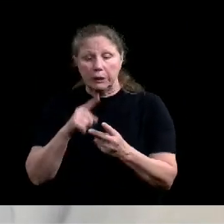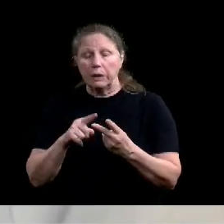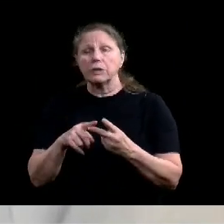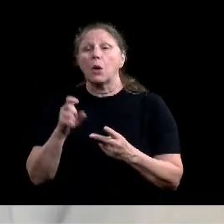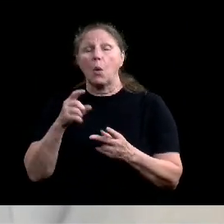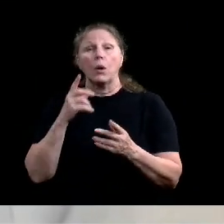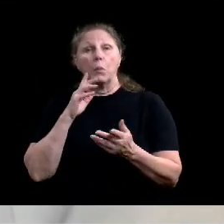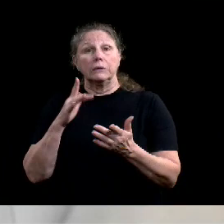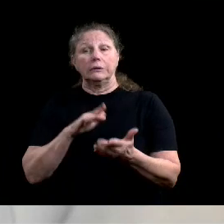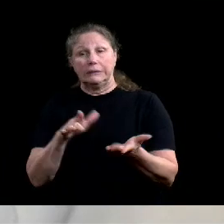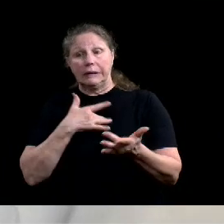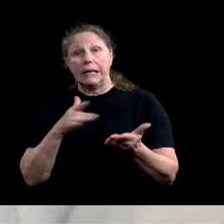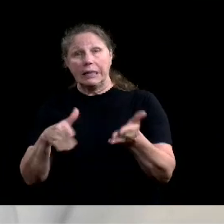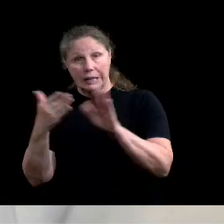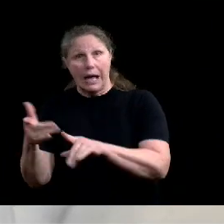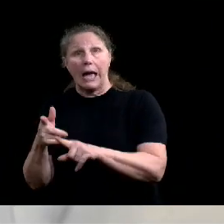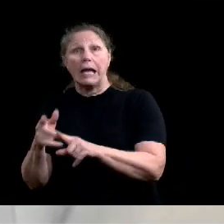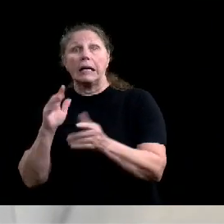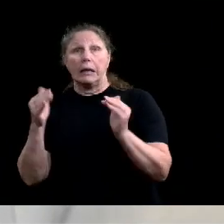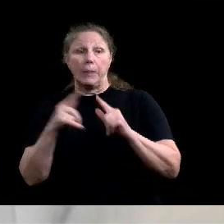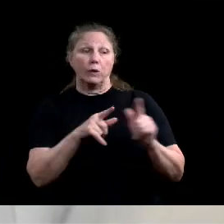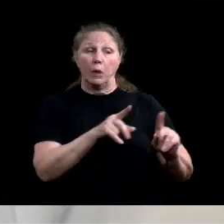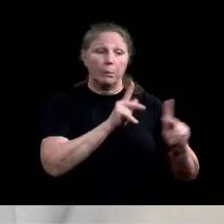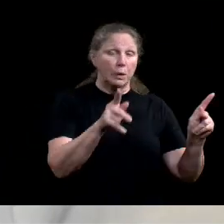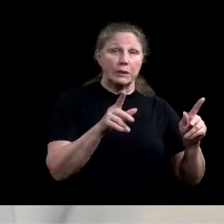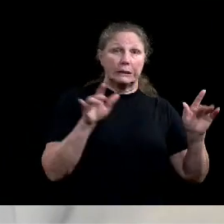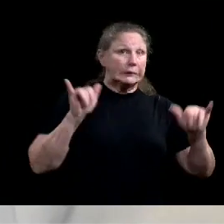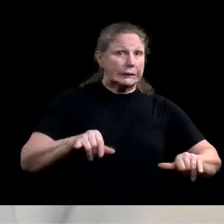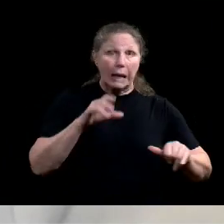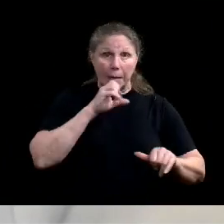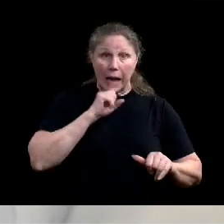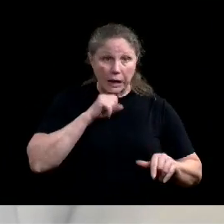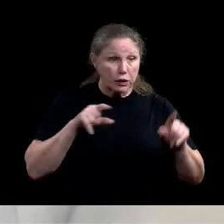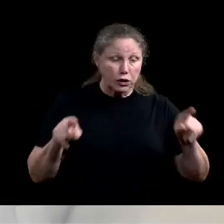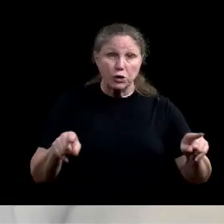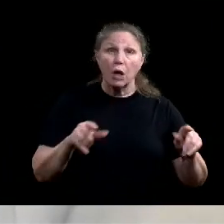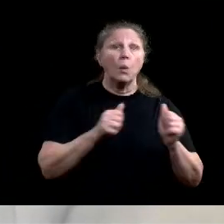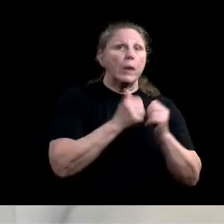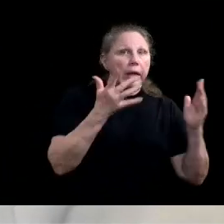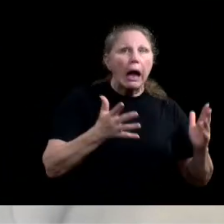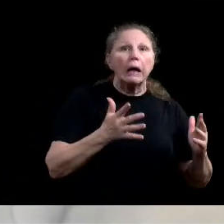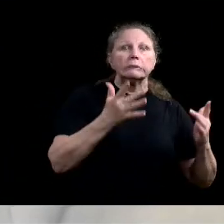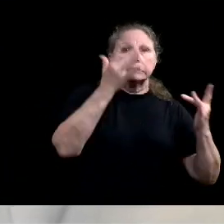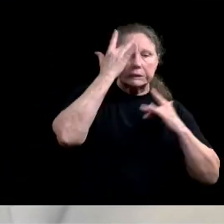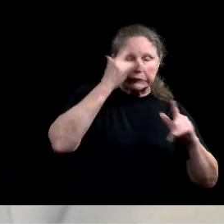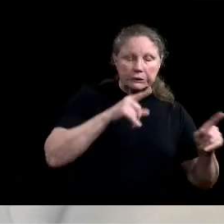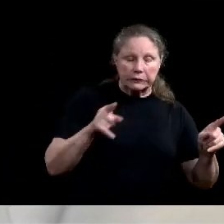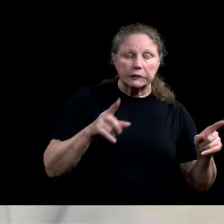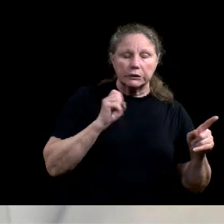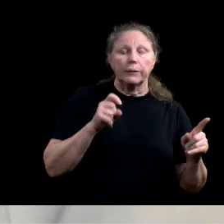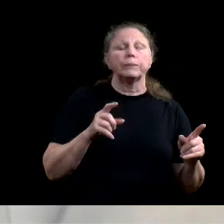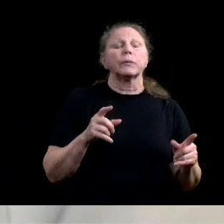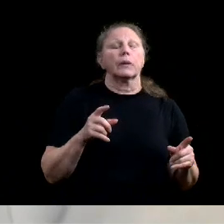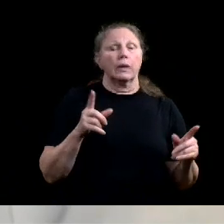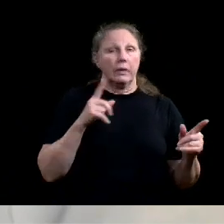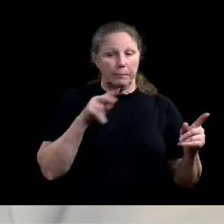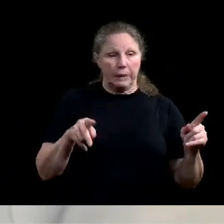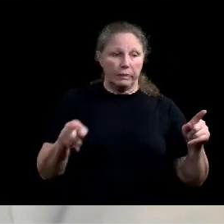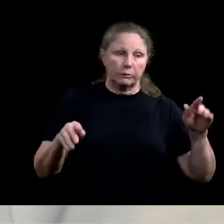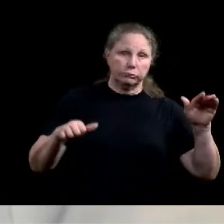chronic diseases that have been studied so far that are related to severity of risk.